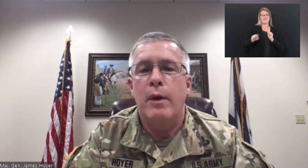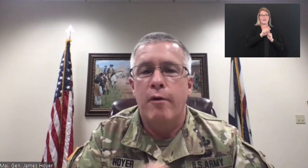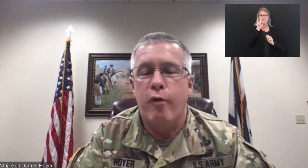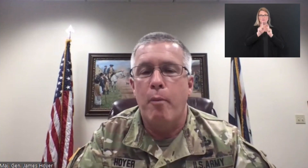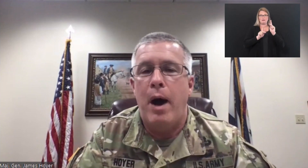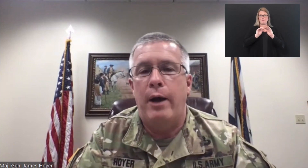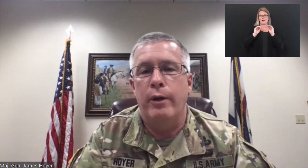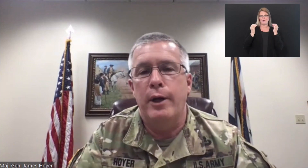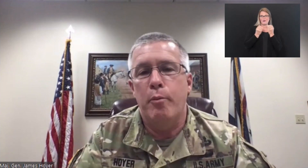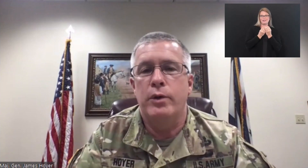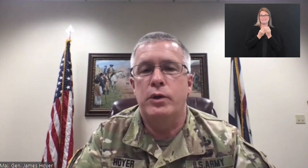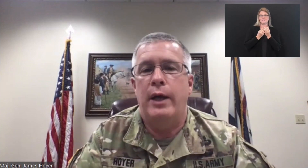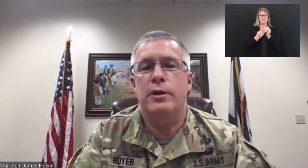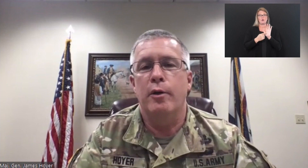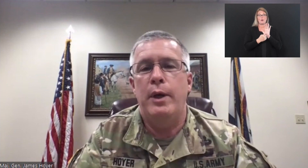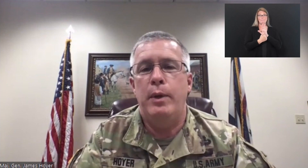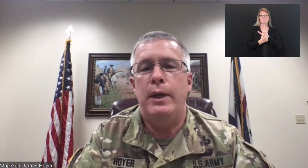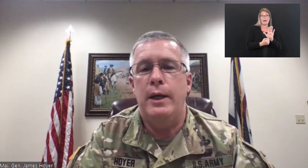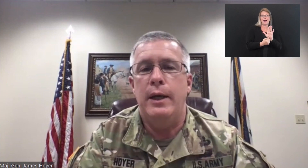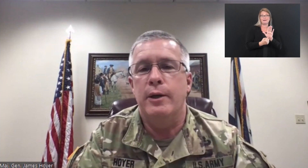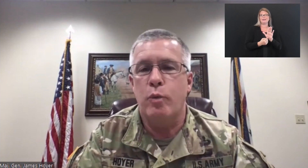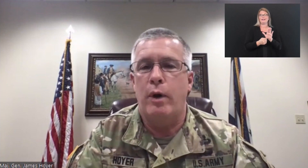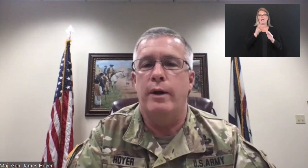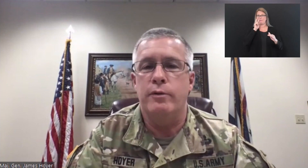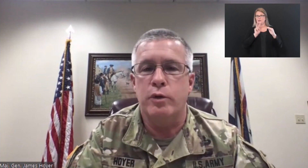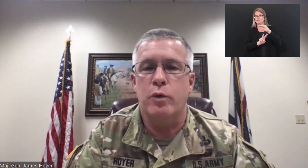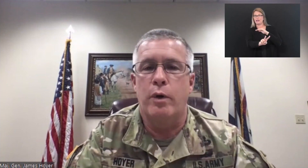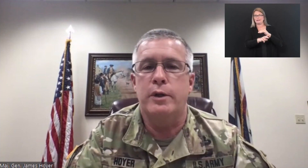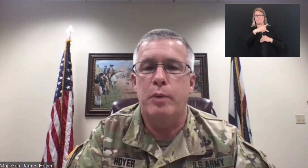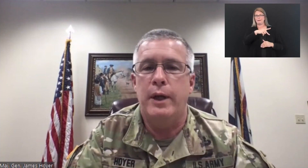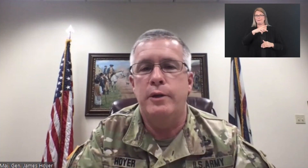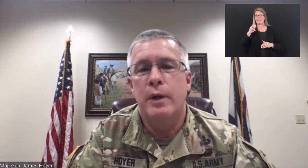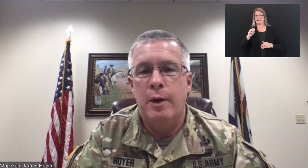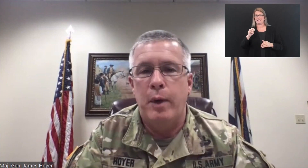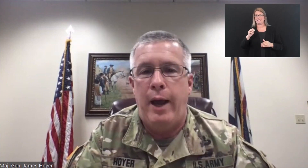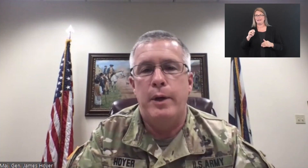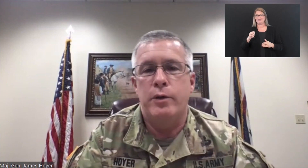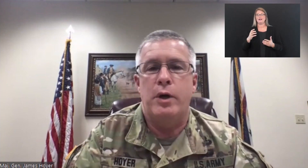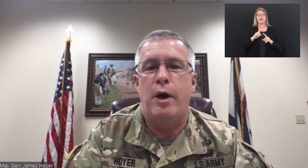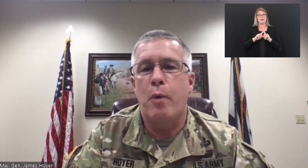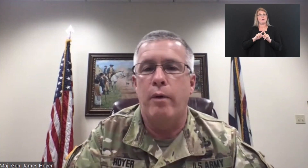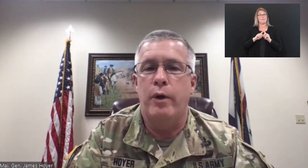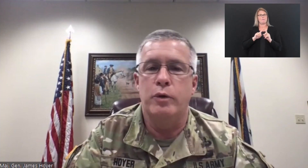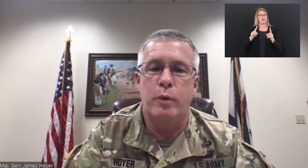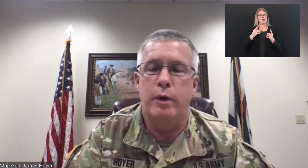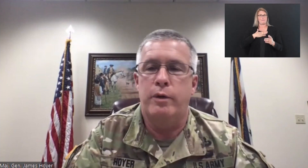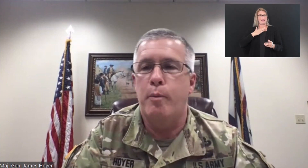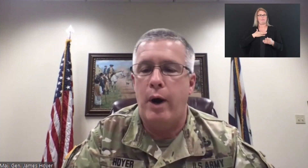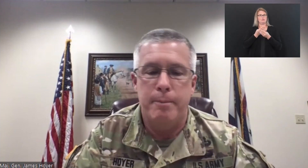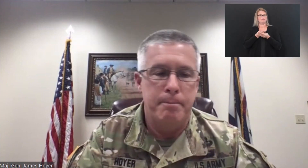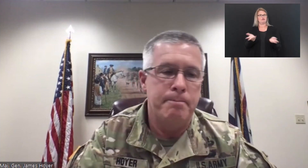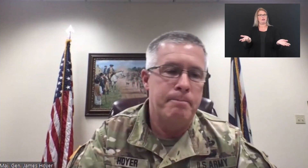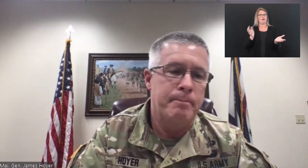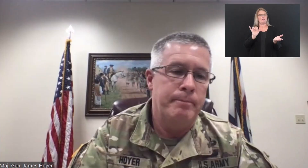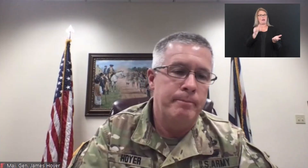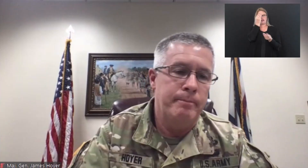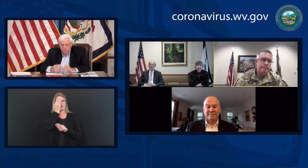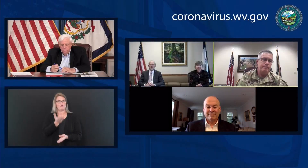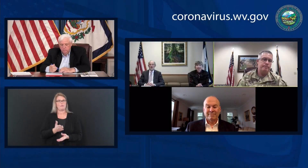doing for modeling and projection of PPE, as well as the sourcing piece, but happy to share more of those with you, Brad.